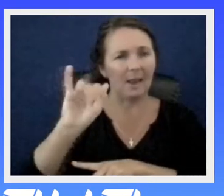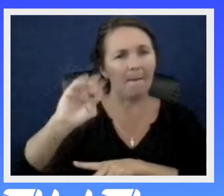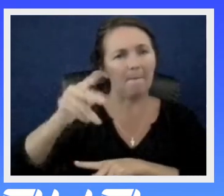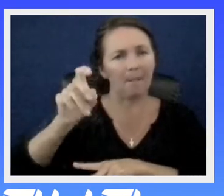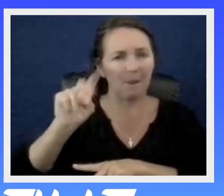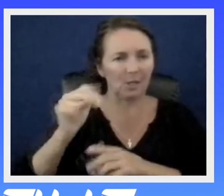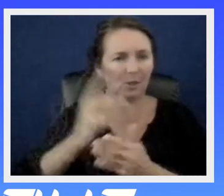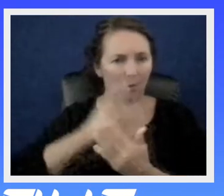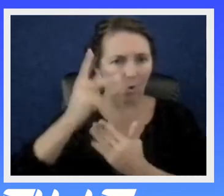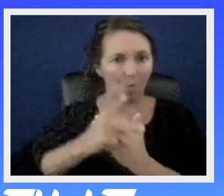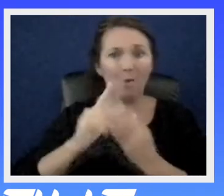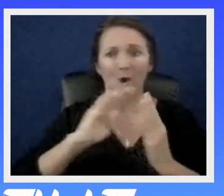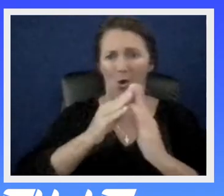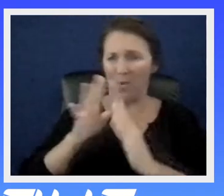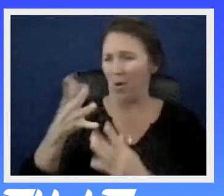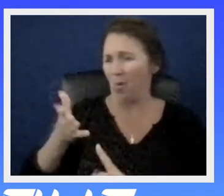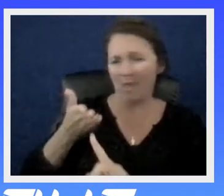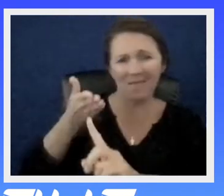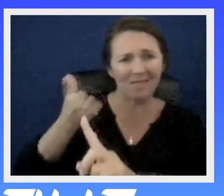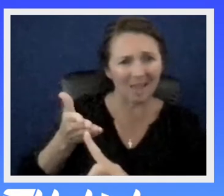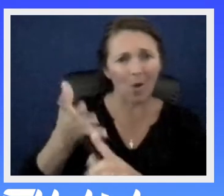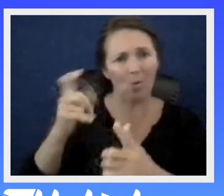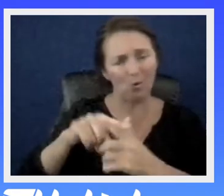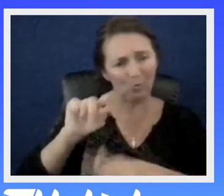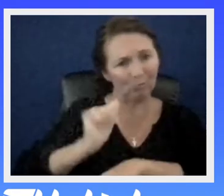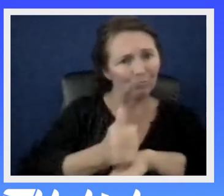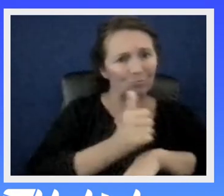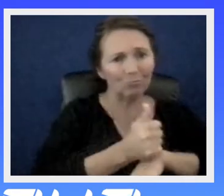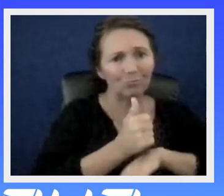there in a placemaking effort that would